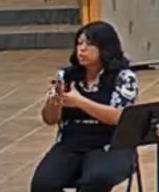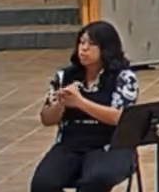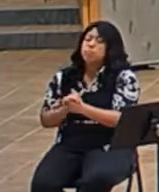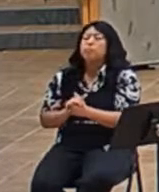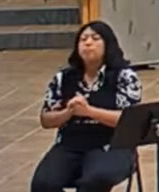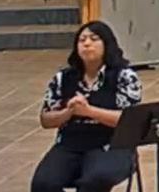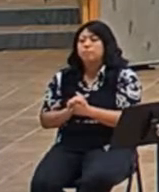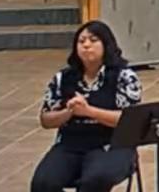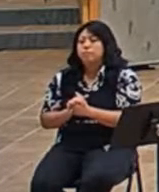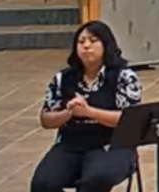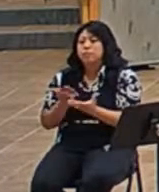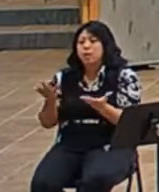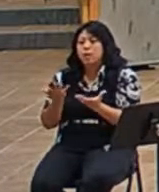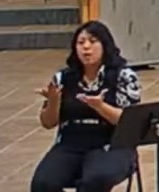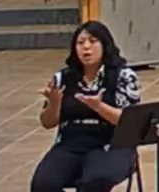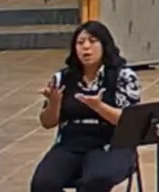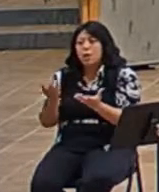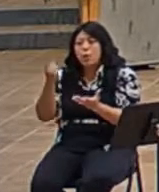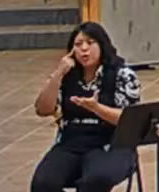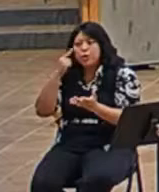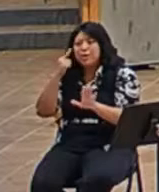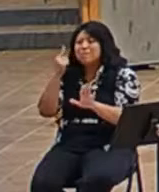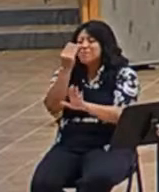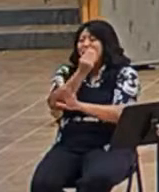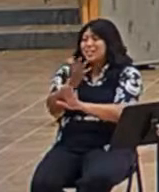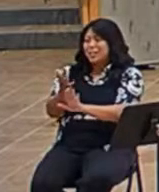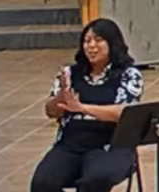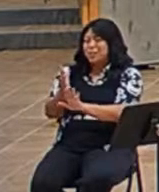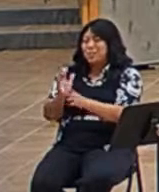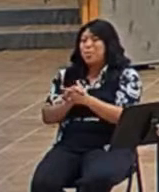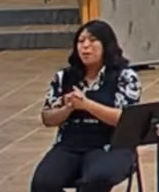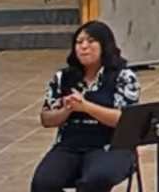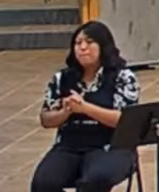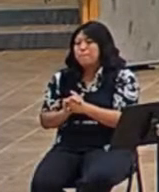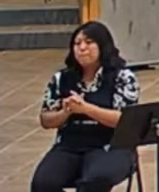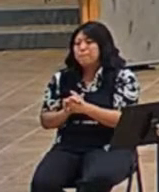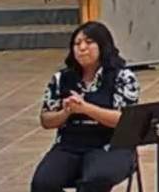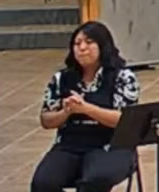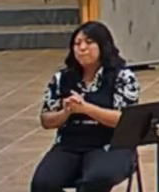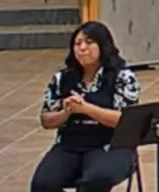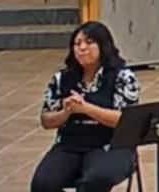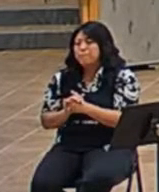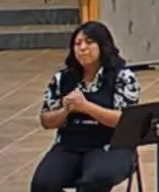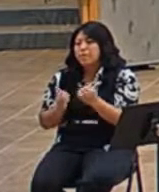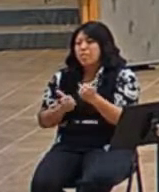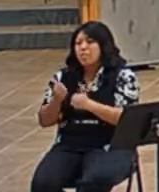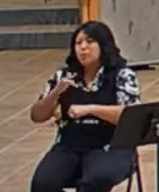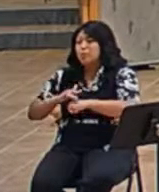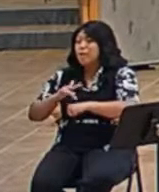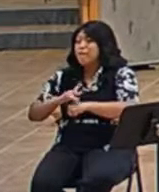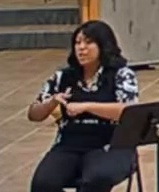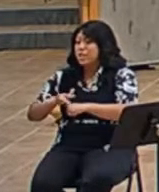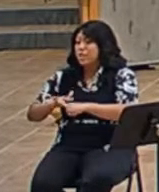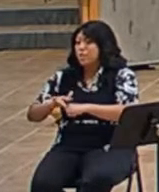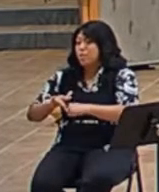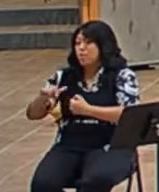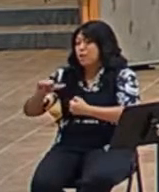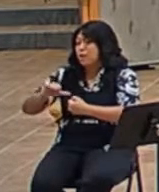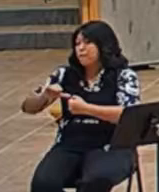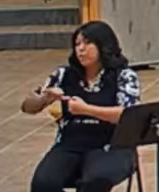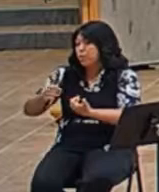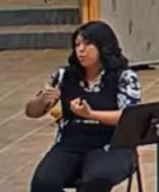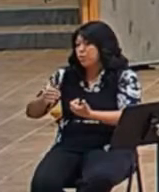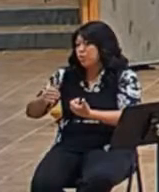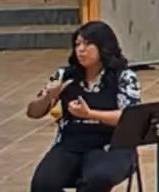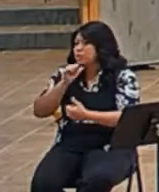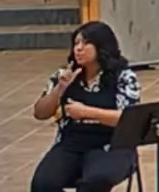when needed. And what do you think? I'll tell you what it was. The most available fuel